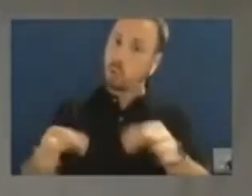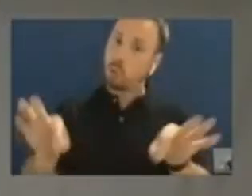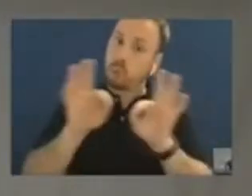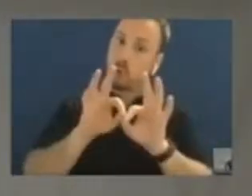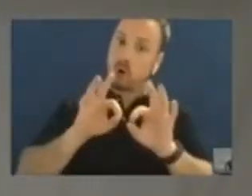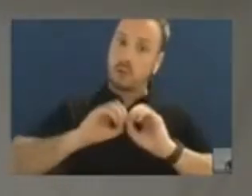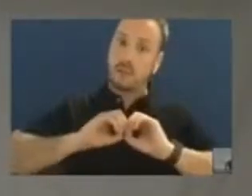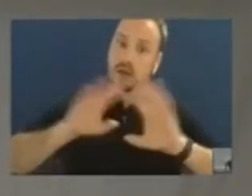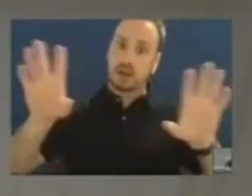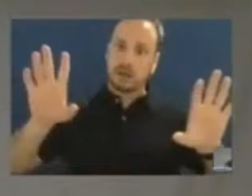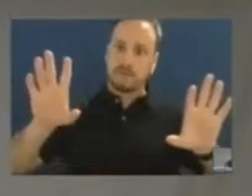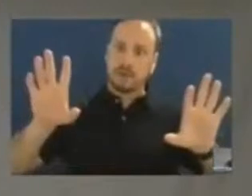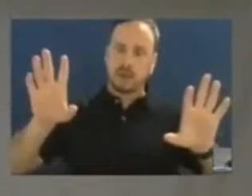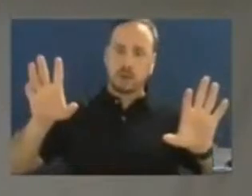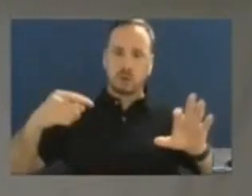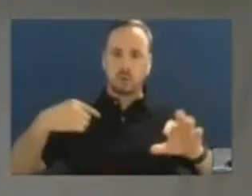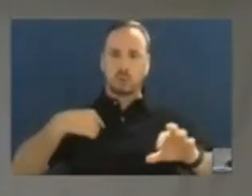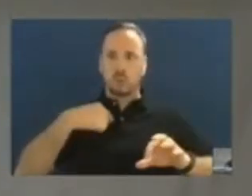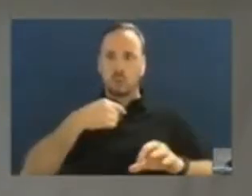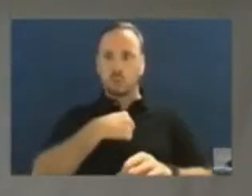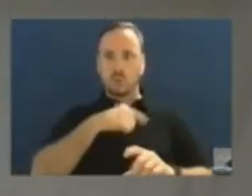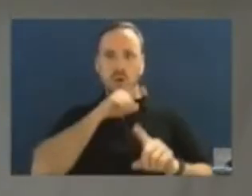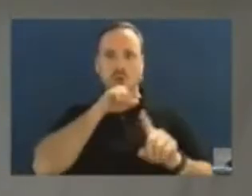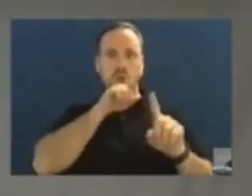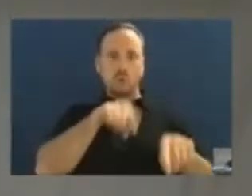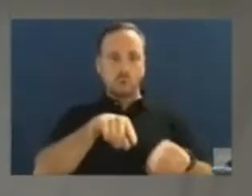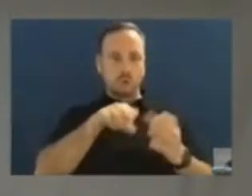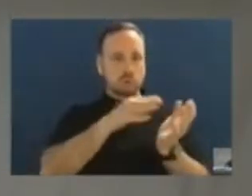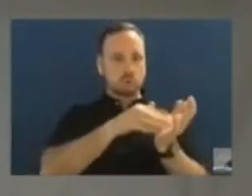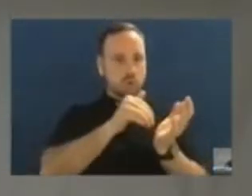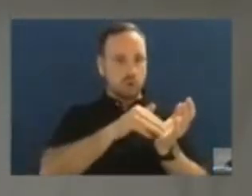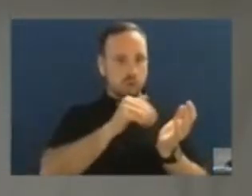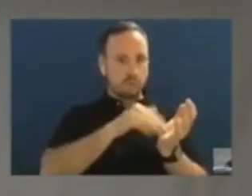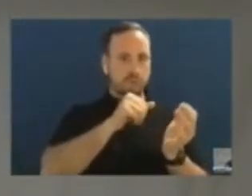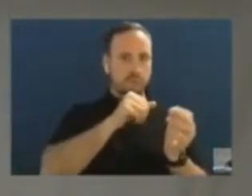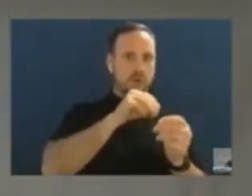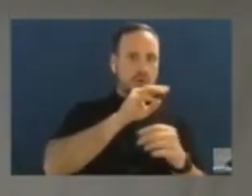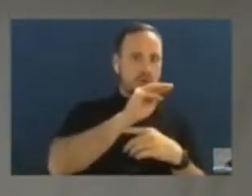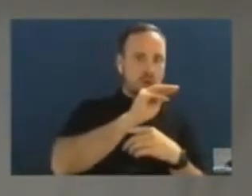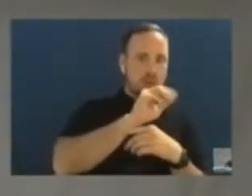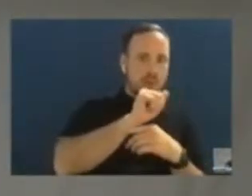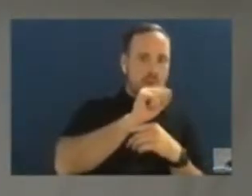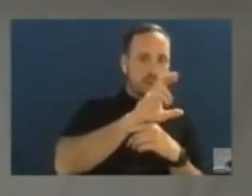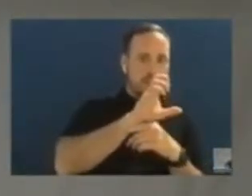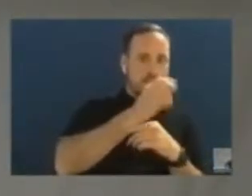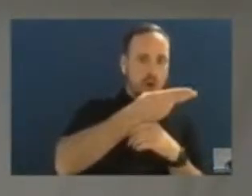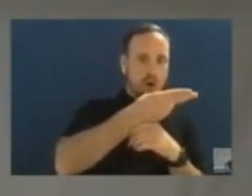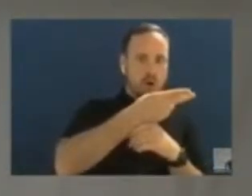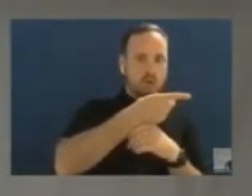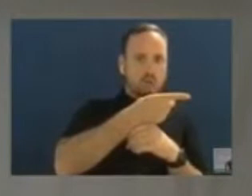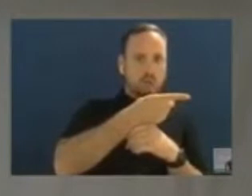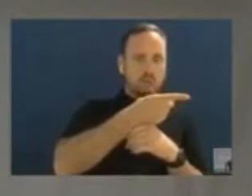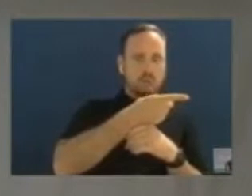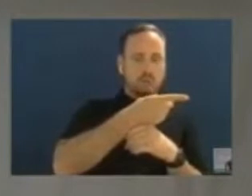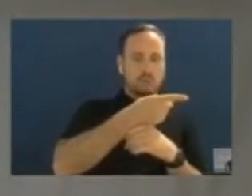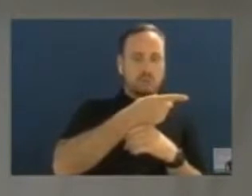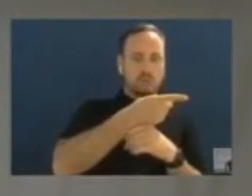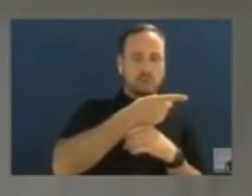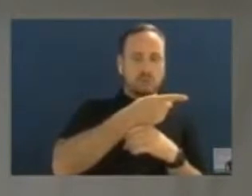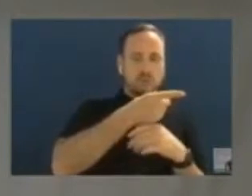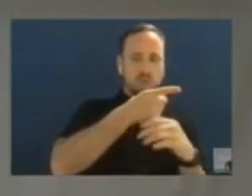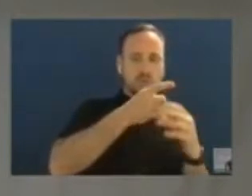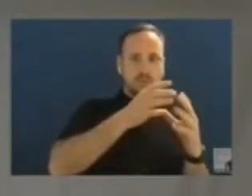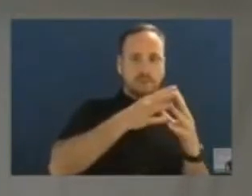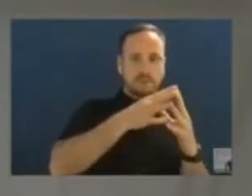We began ordering soap in March, and it was my understanding, I think in a conversation that I had with you, Ms.